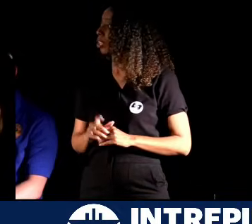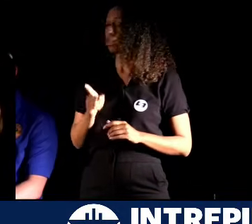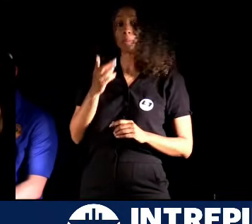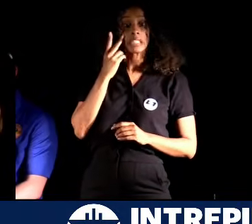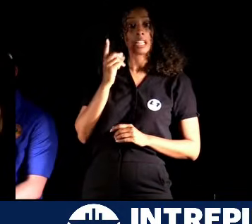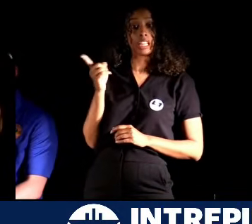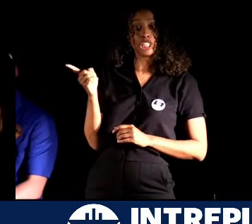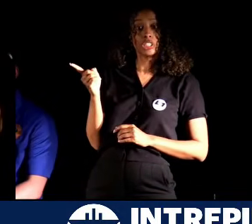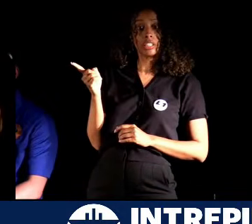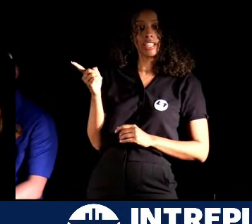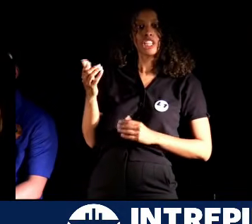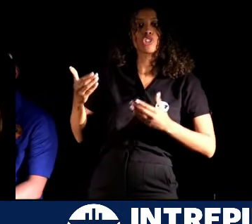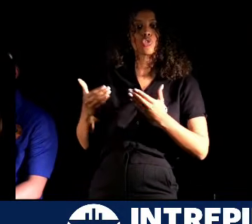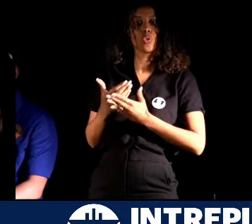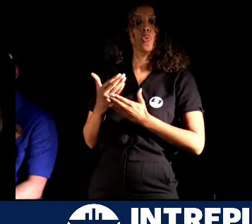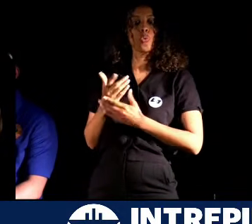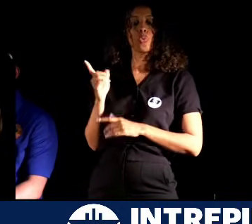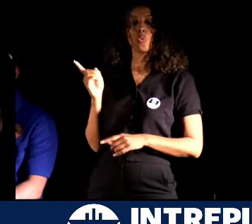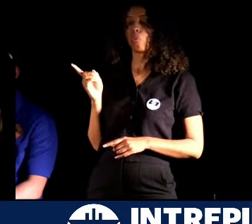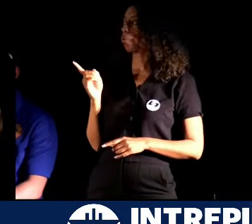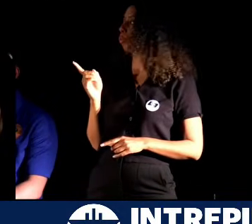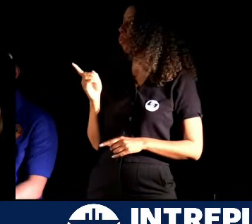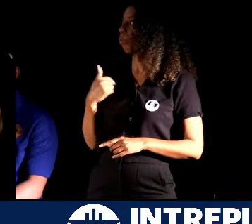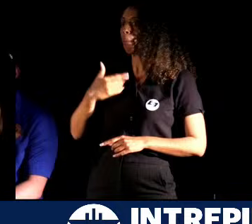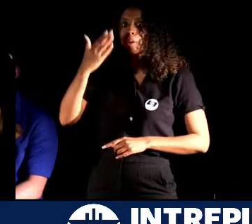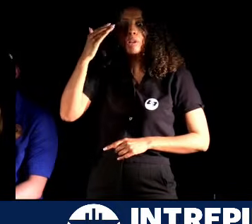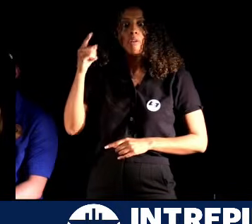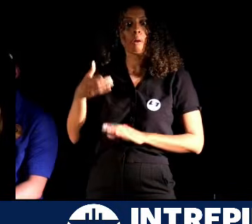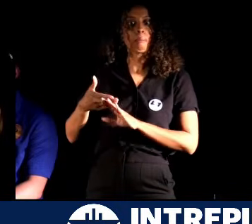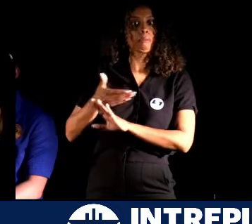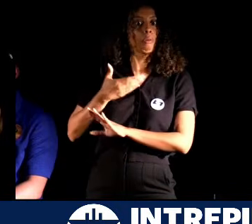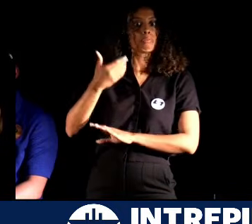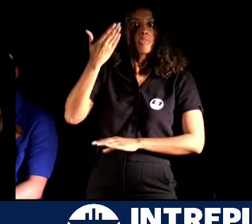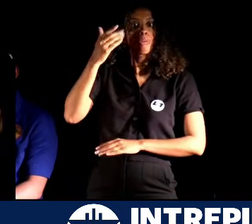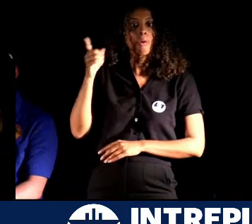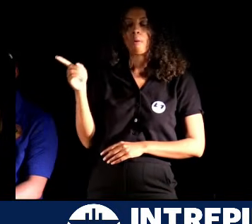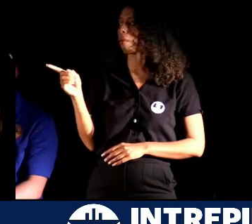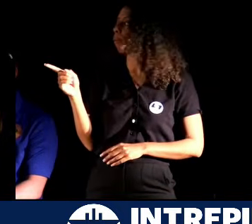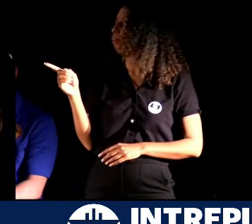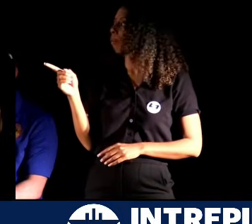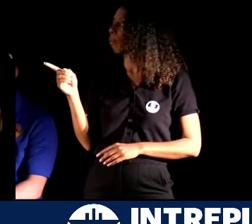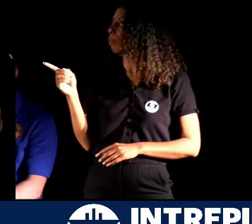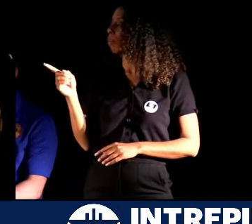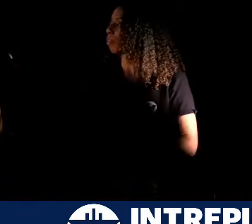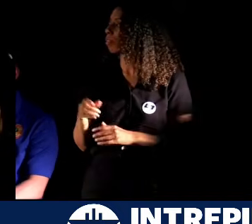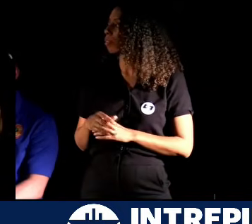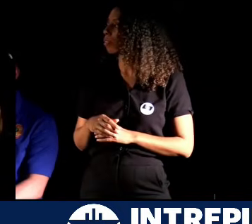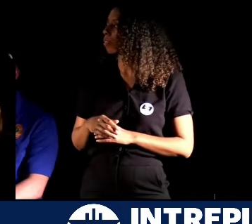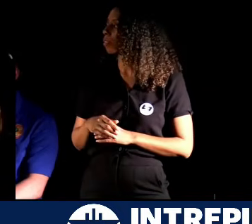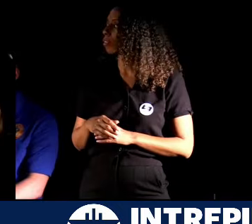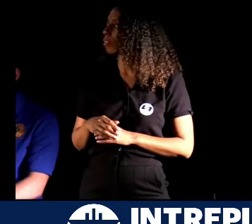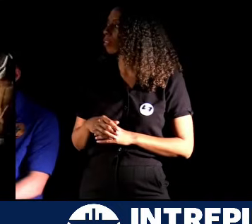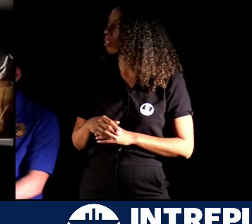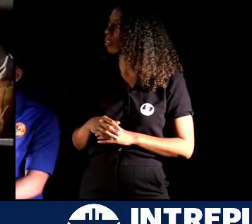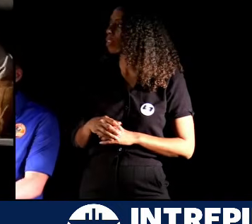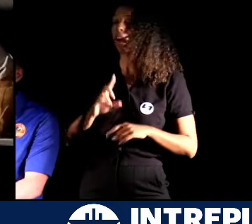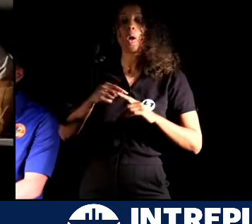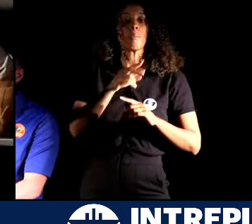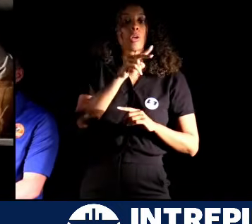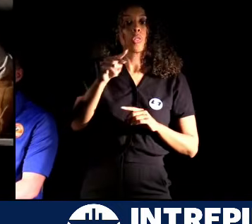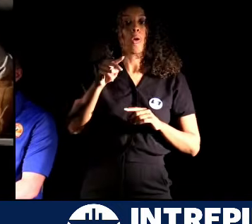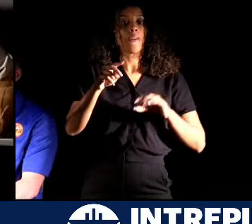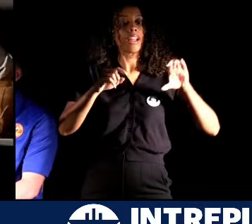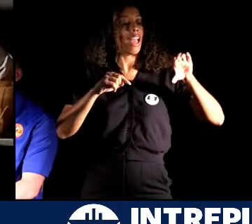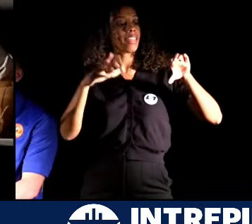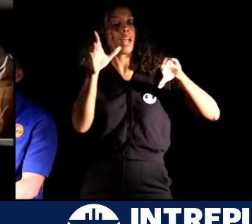here is something new that we did not know before. And what are these? Basically, when you look at the magnetic field